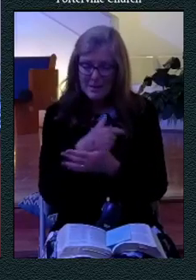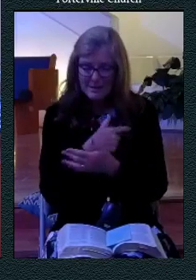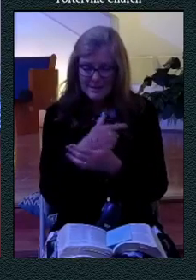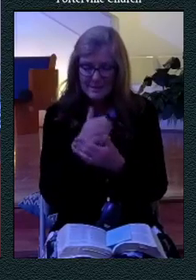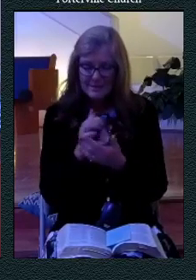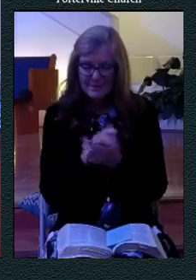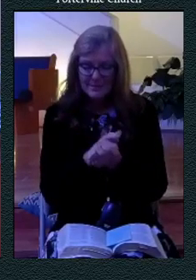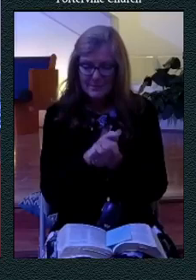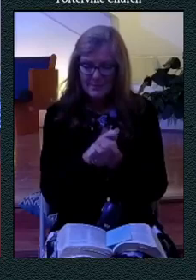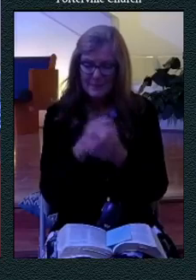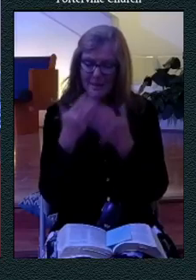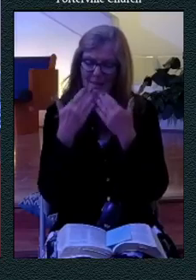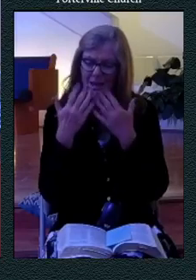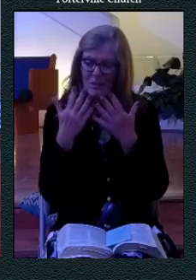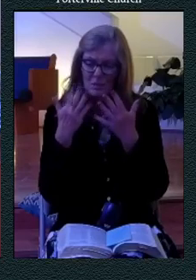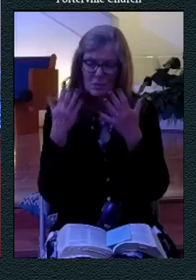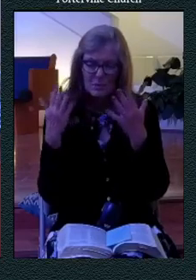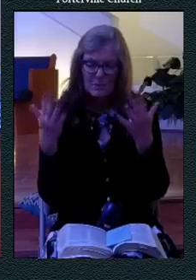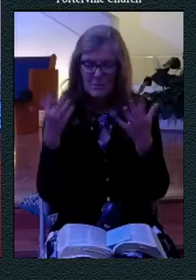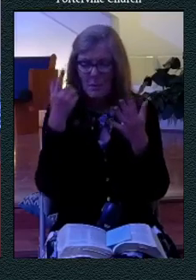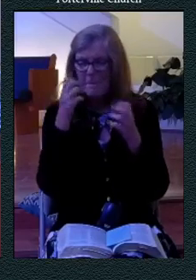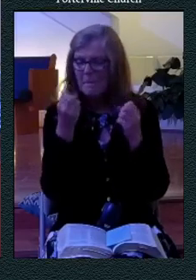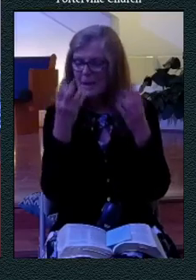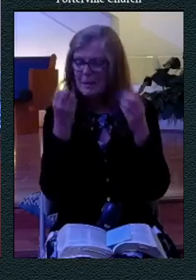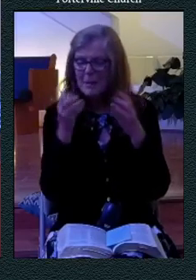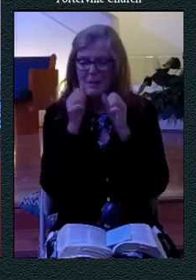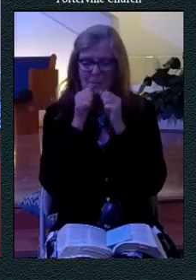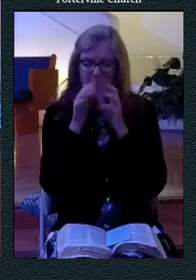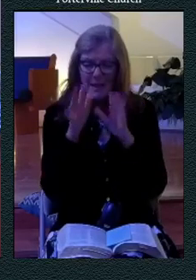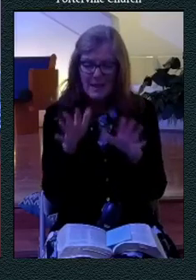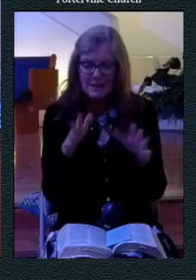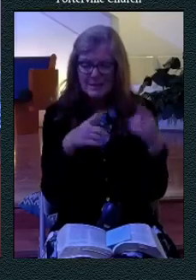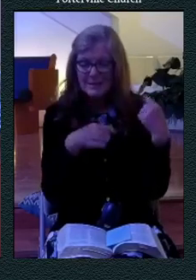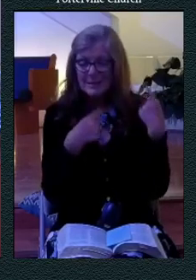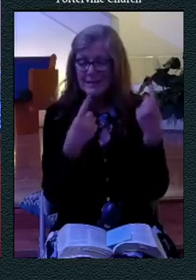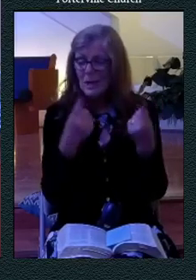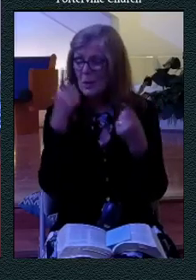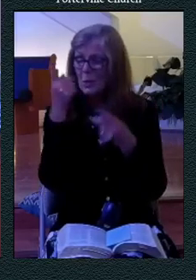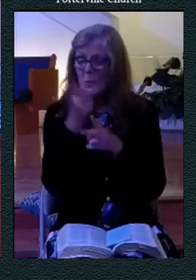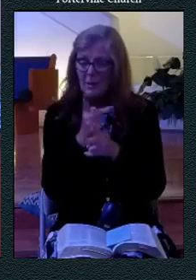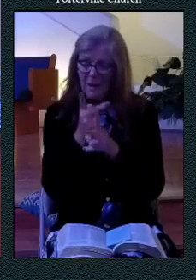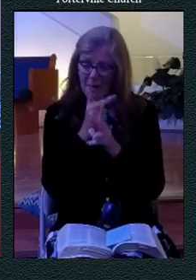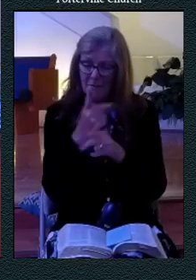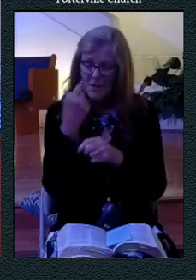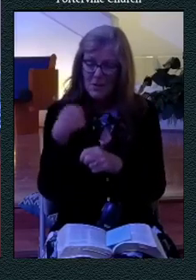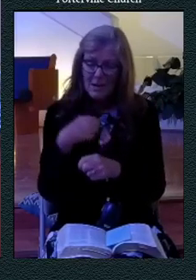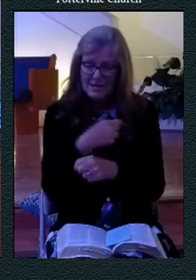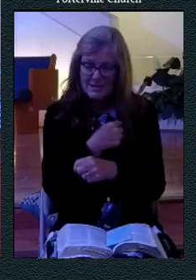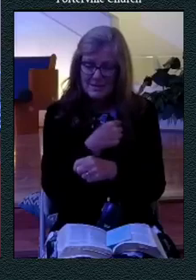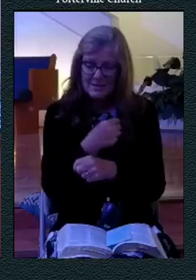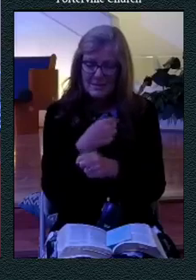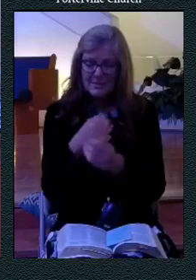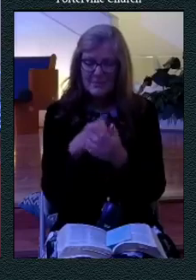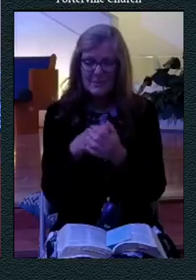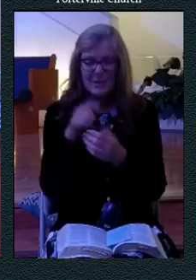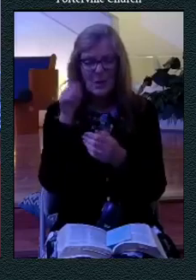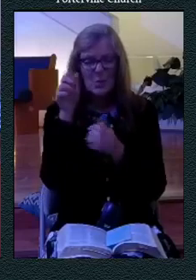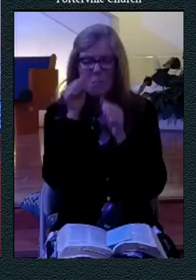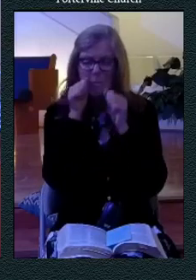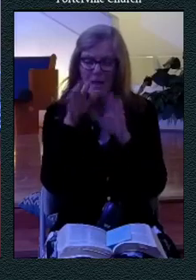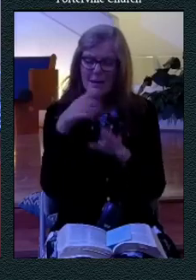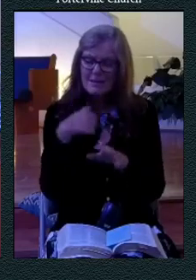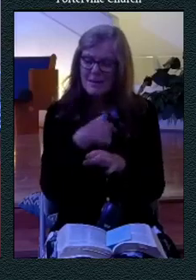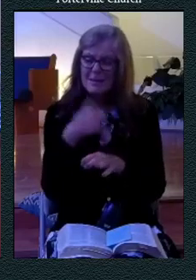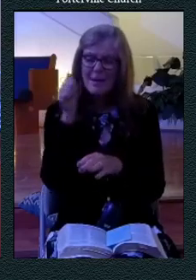And thank you so much for your blessings, for your care for us, for blessing us every day. Thank